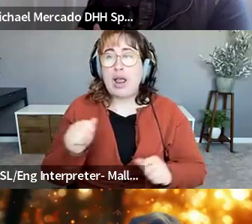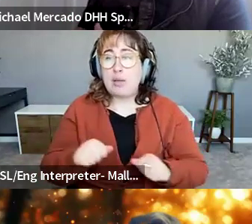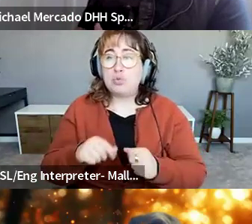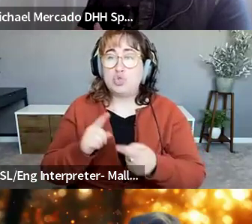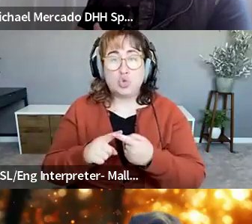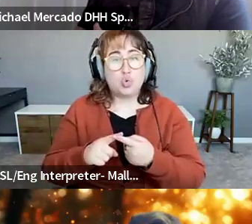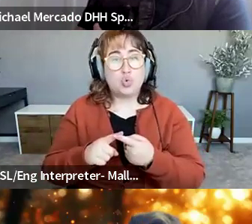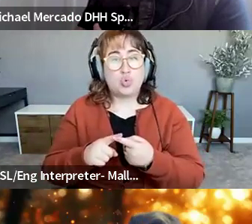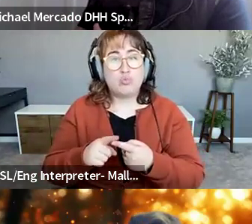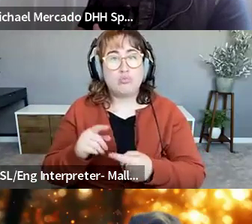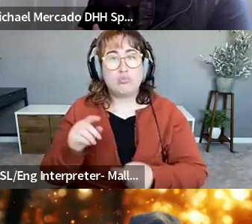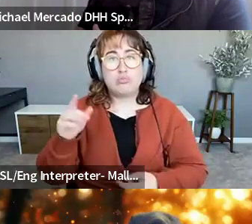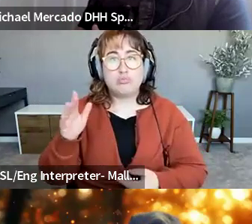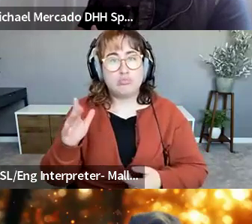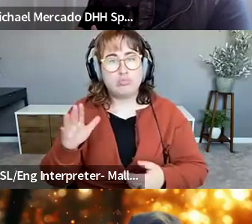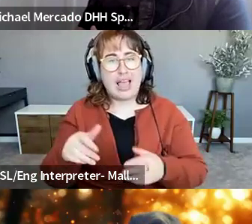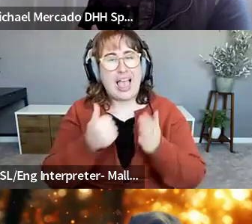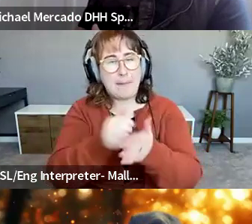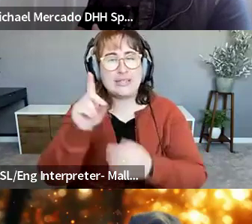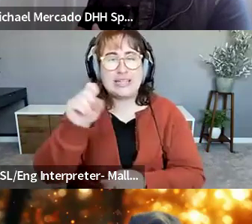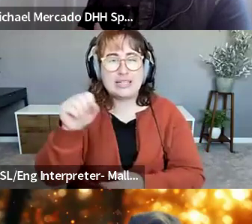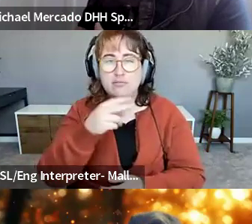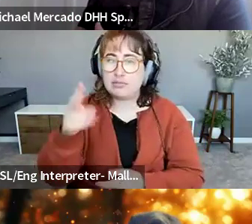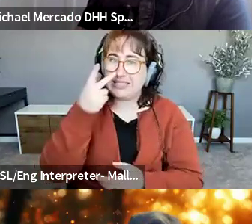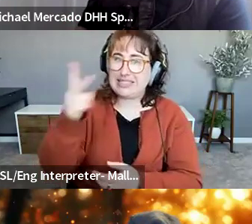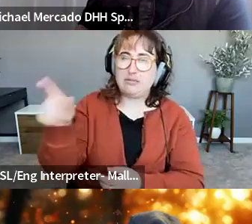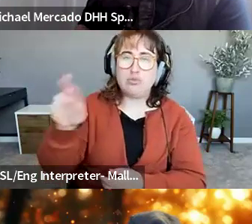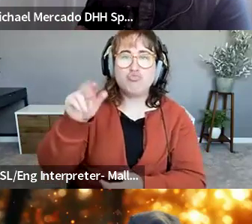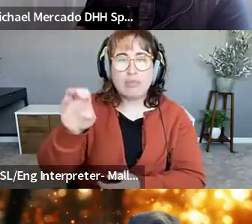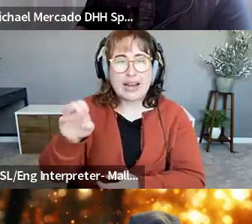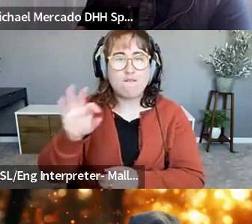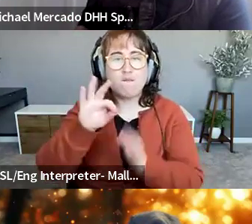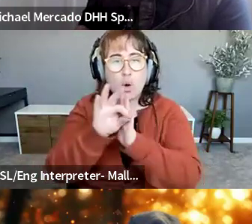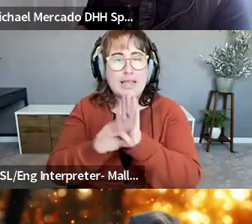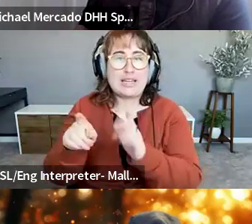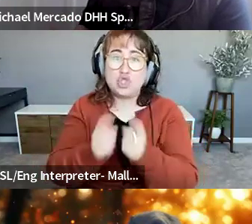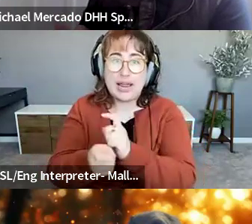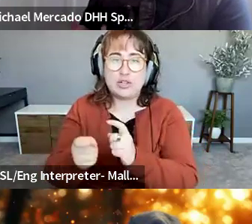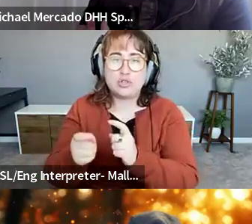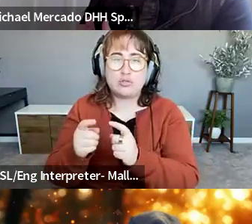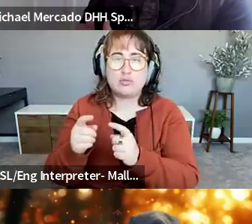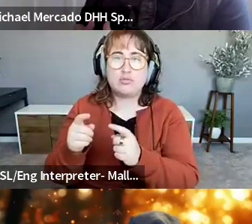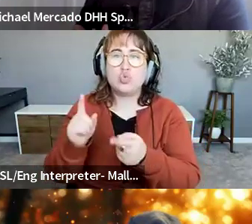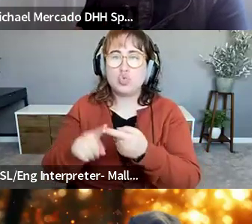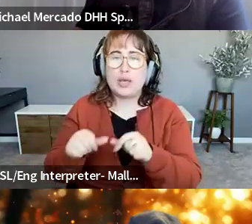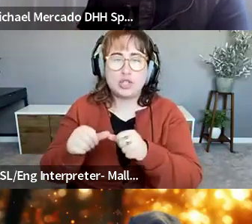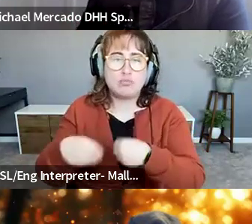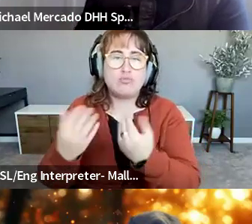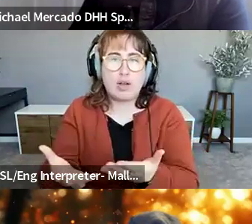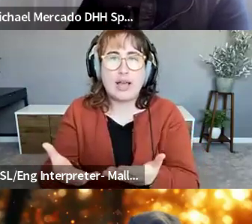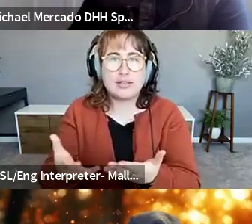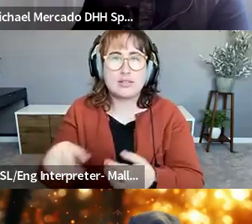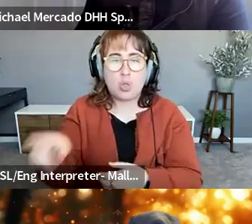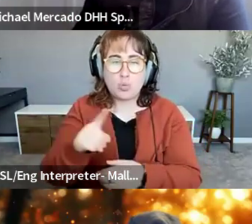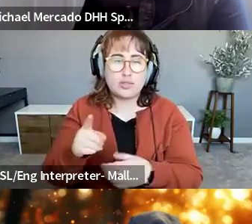DDS to kind of see some of the areas of the rate formula that really needed to be modified in order to continue providing these ARF push-in